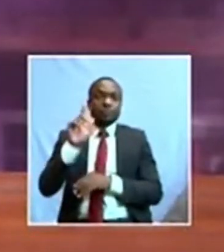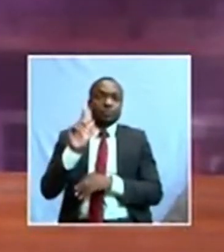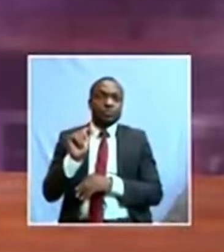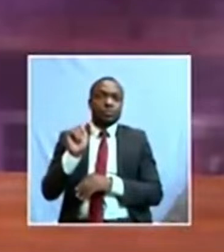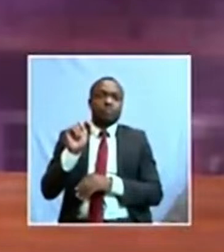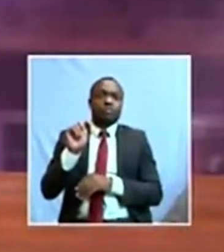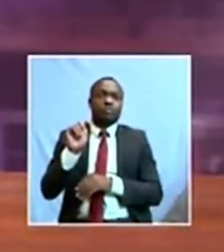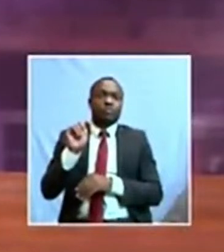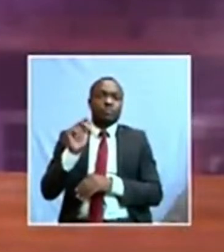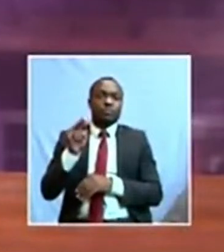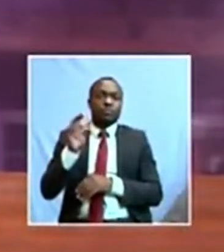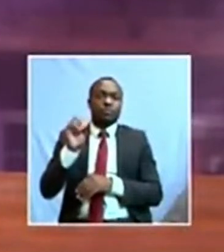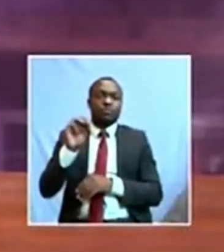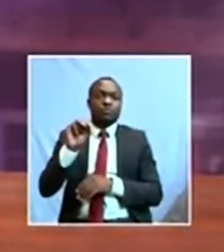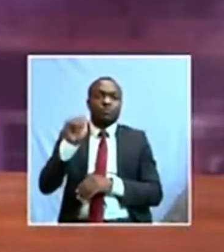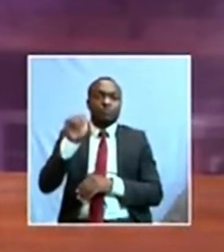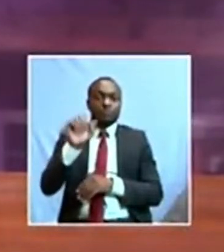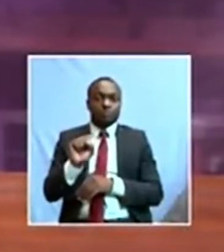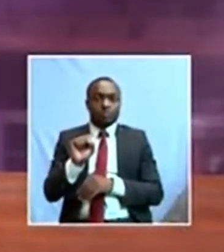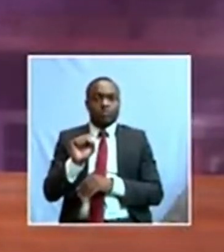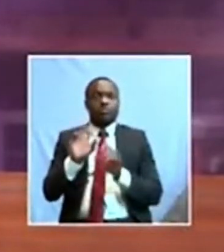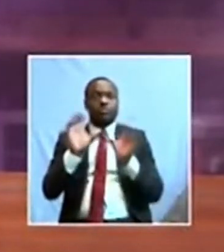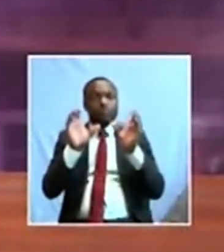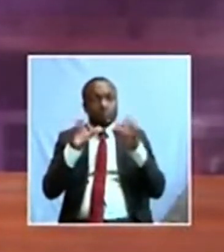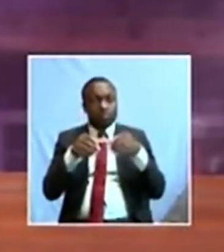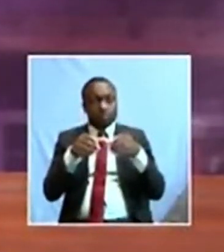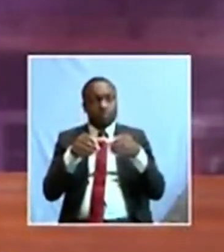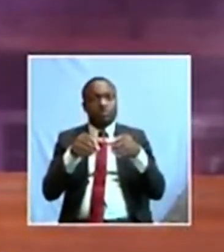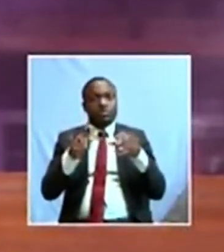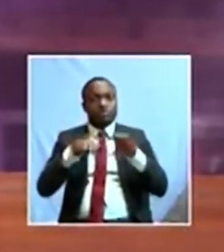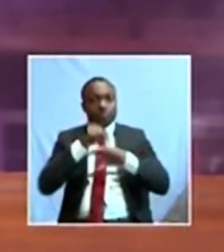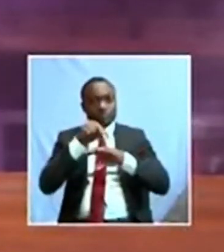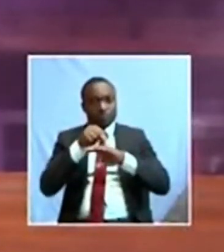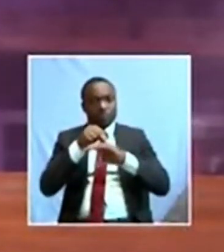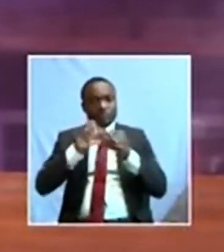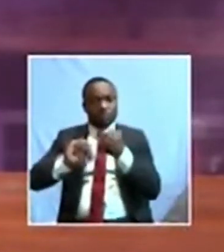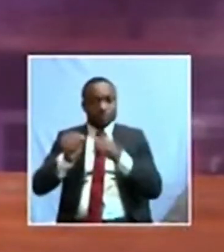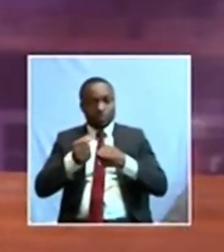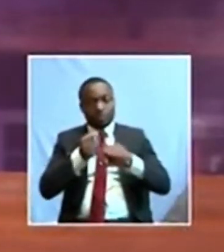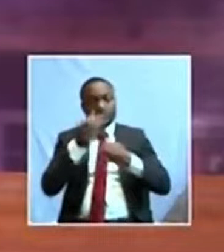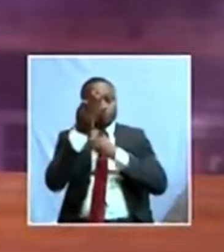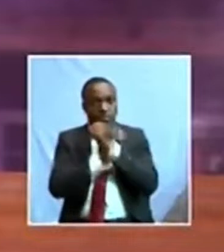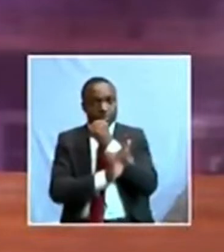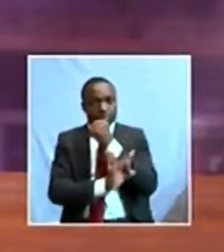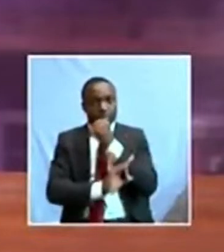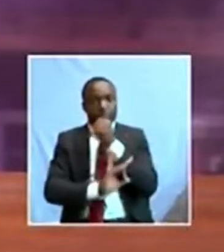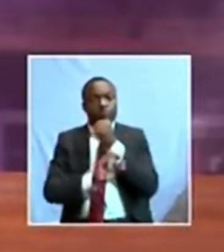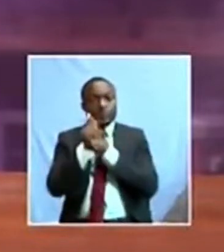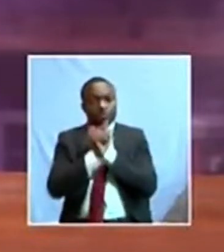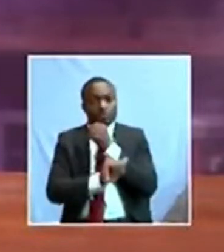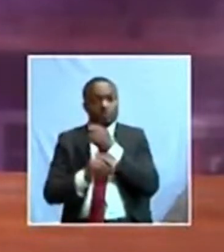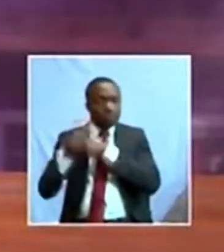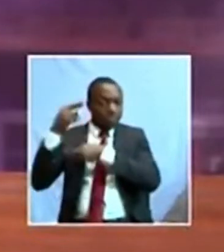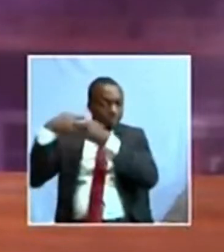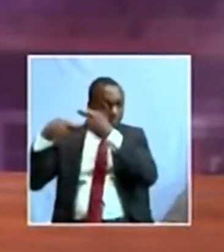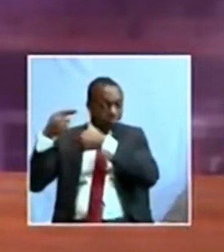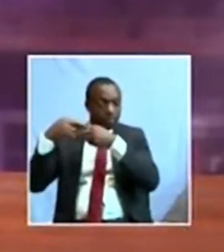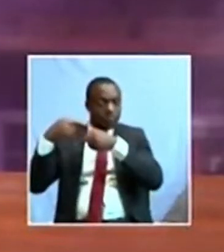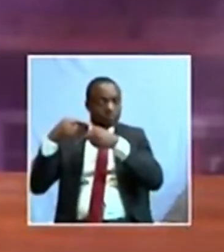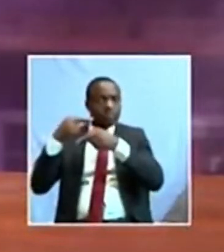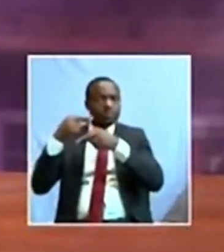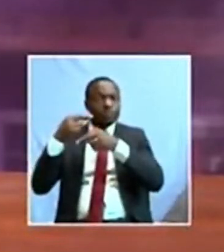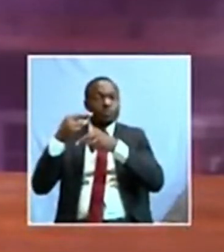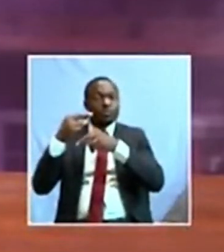have Committee on National Security and Foreign Affairs under the topic review of the state